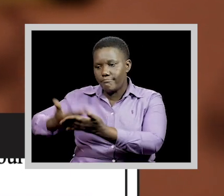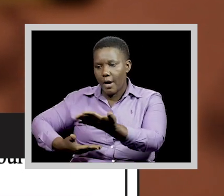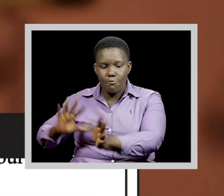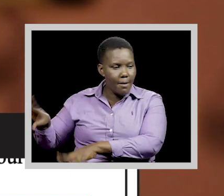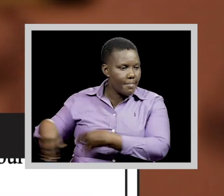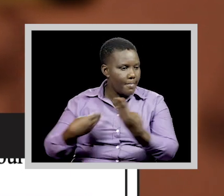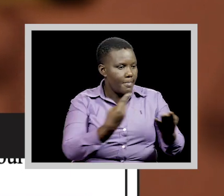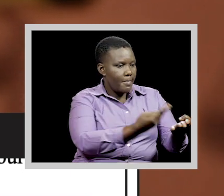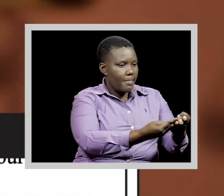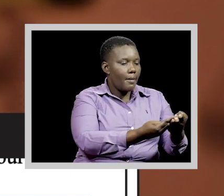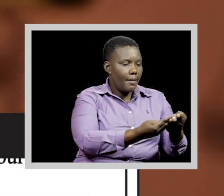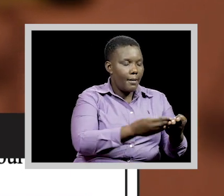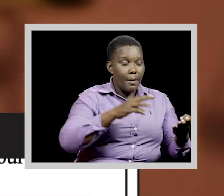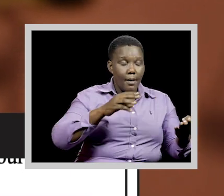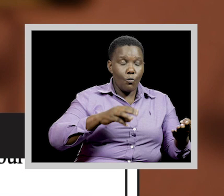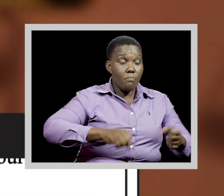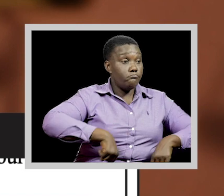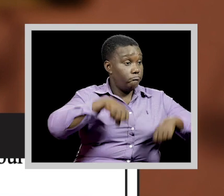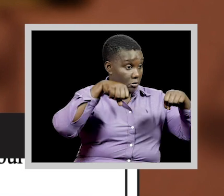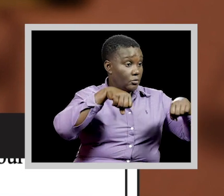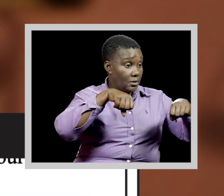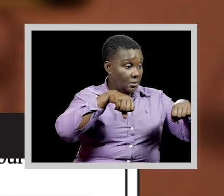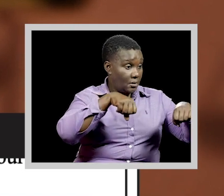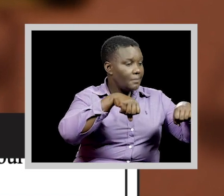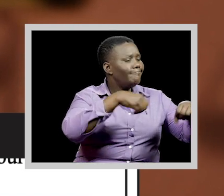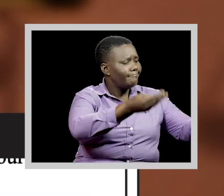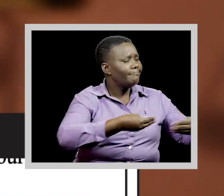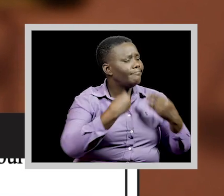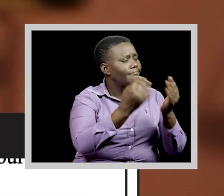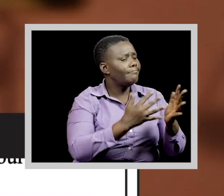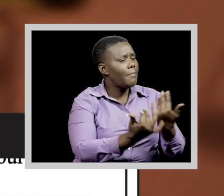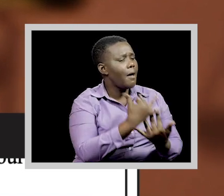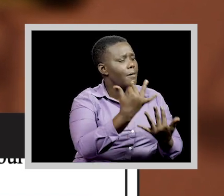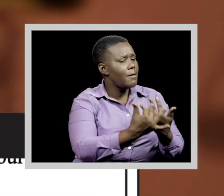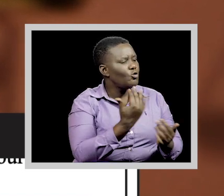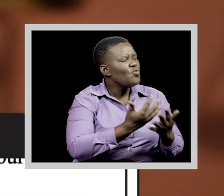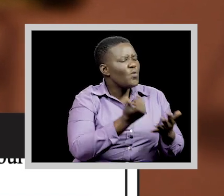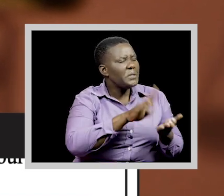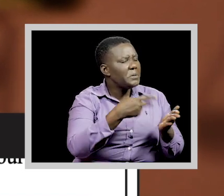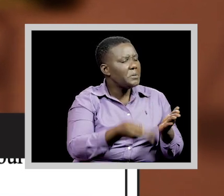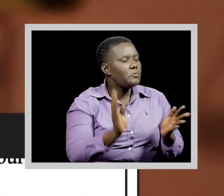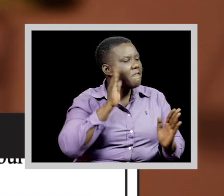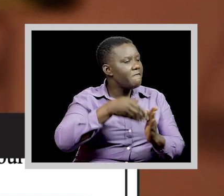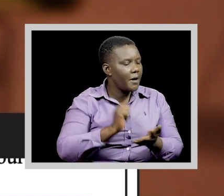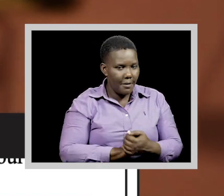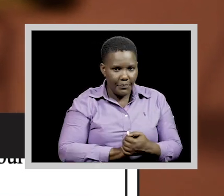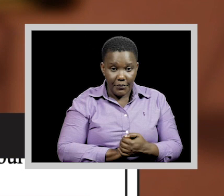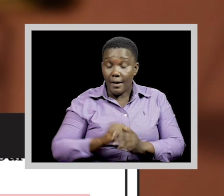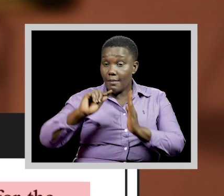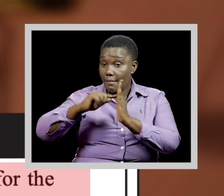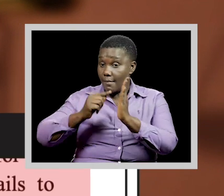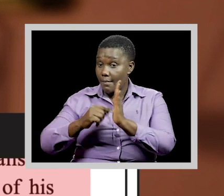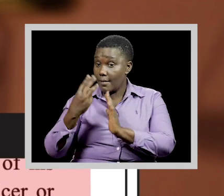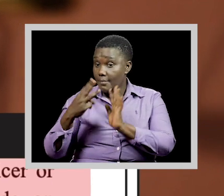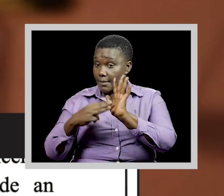said officer or the head of the social welfare department to provide an explanation for non-attendance. Under Rule